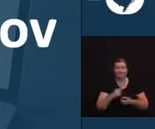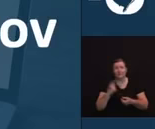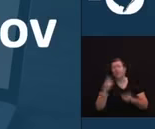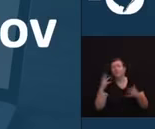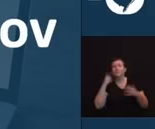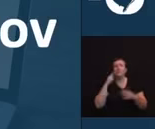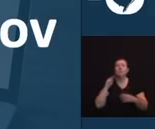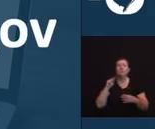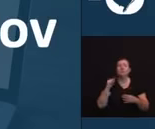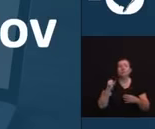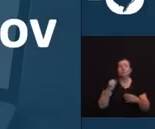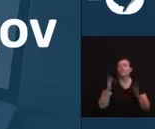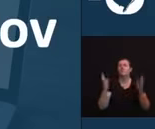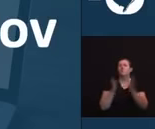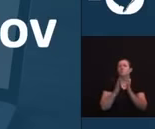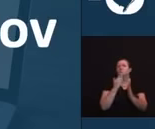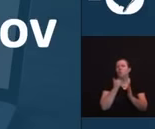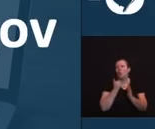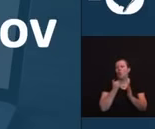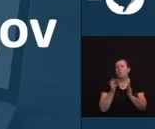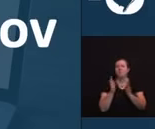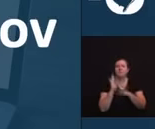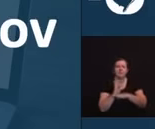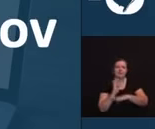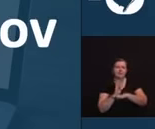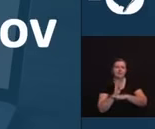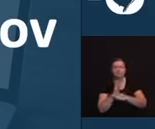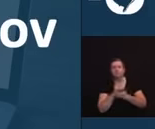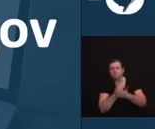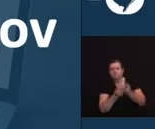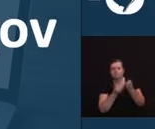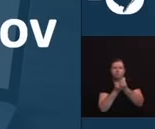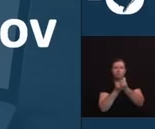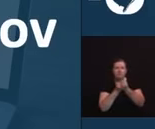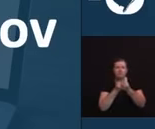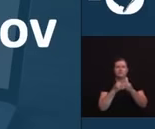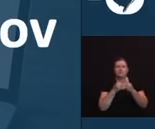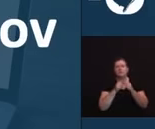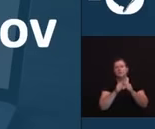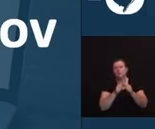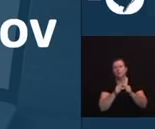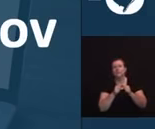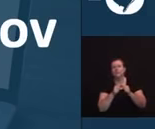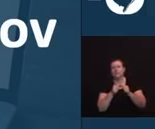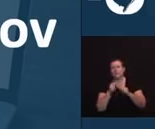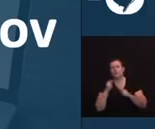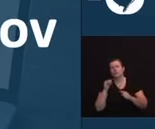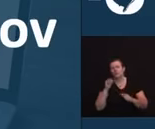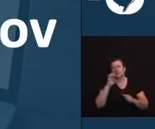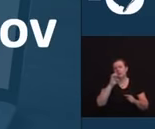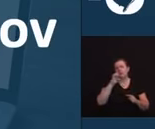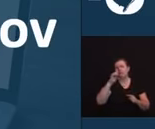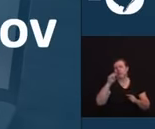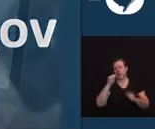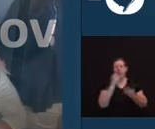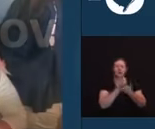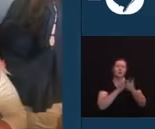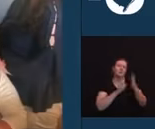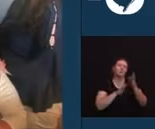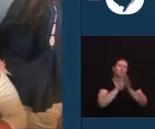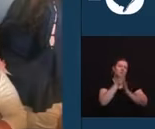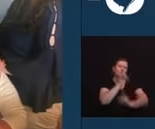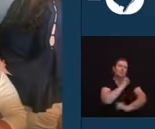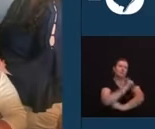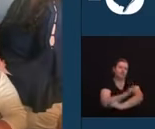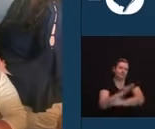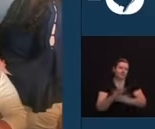small businesses that we've been honored to assist through the continued efforts of the New Jersey Economic Development Authority. Enjoy Your Party